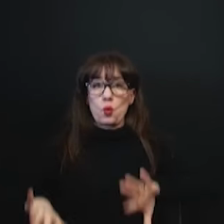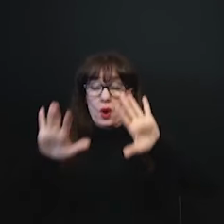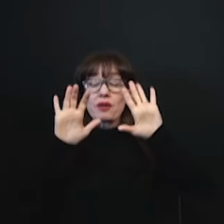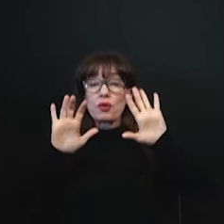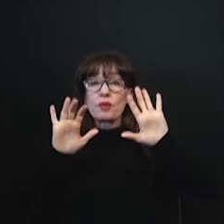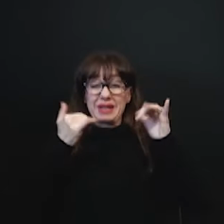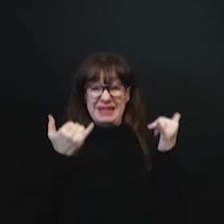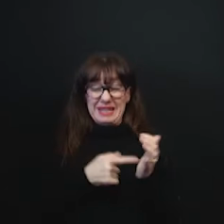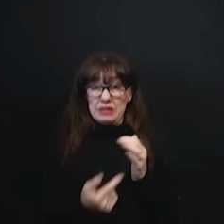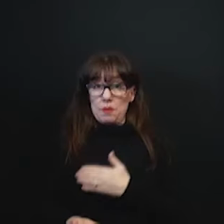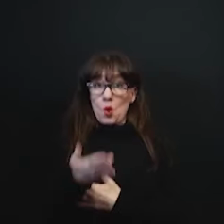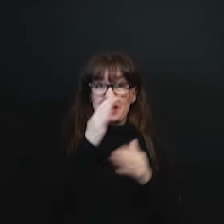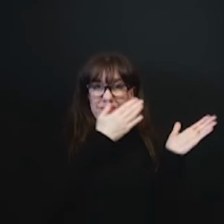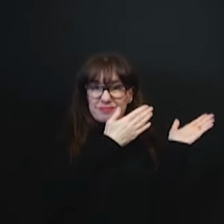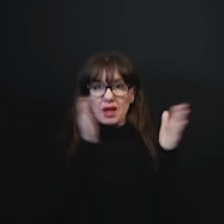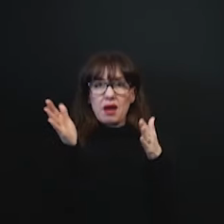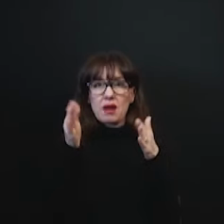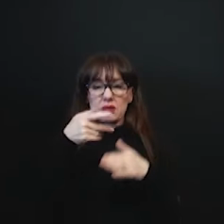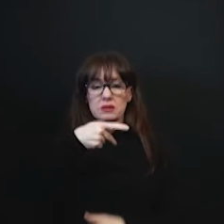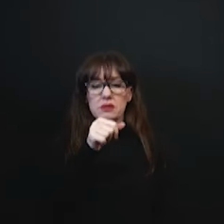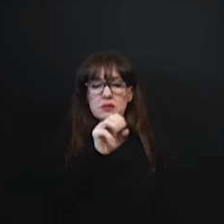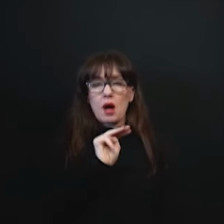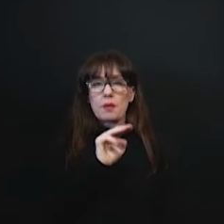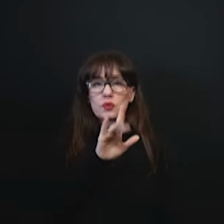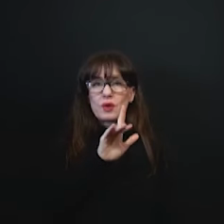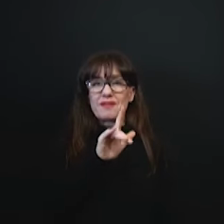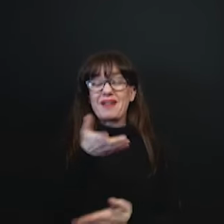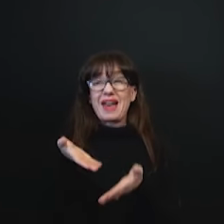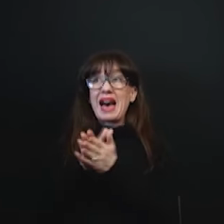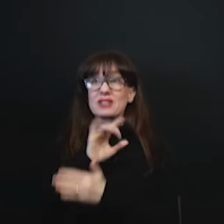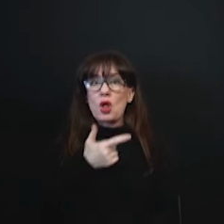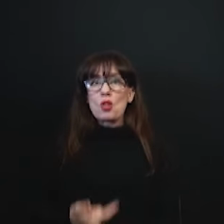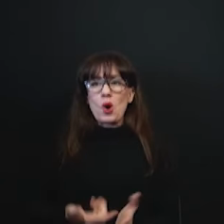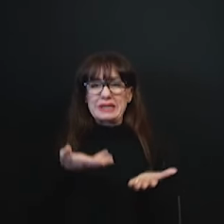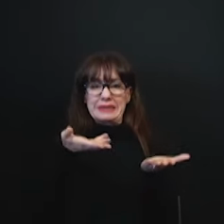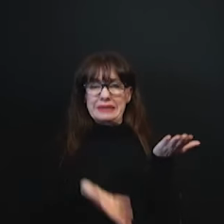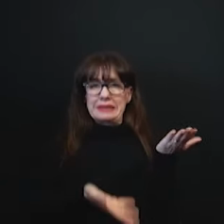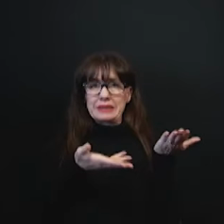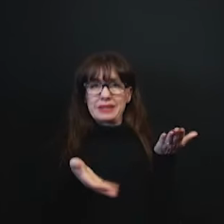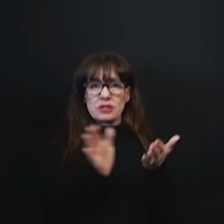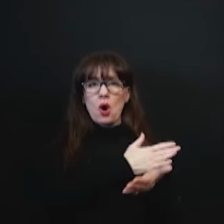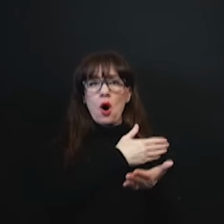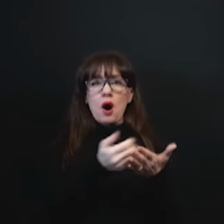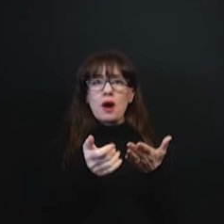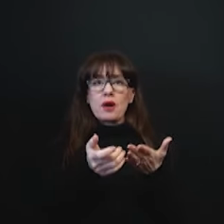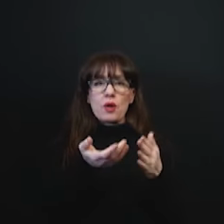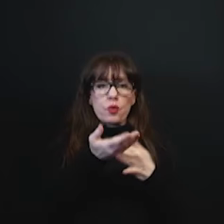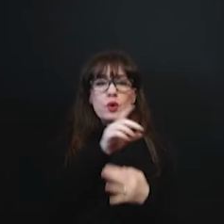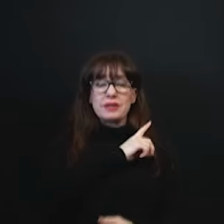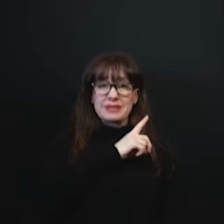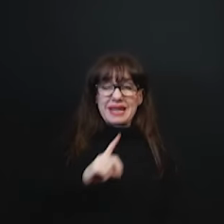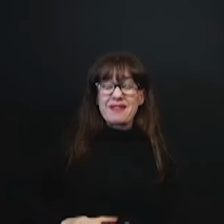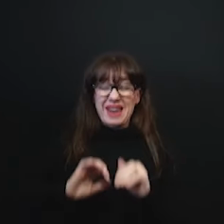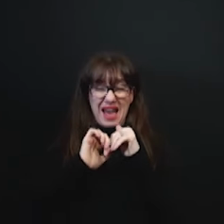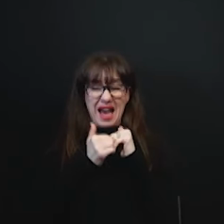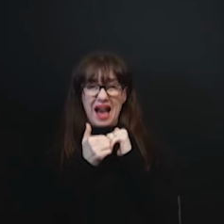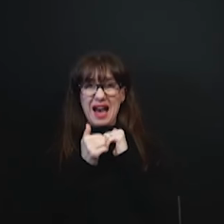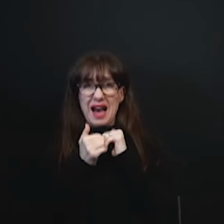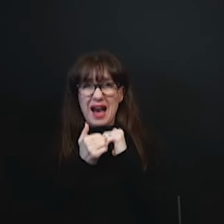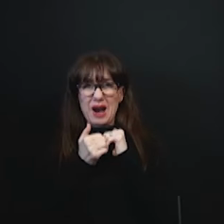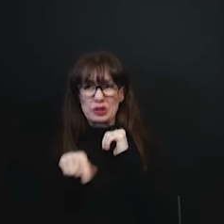But this morning, we need to turn our attention back to Psalm 25 and ask the Lord through this song of his servant, David, how do